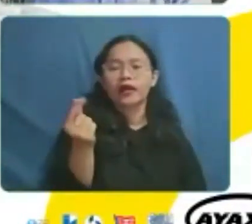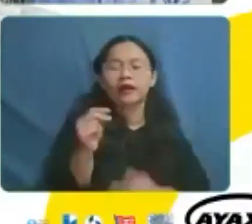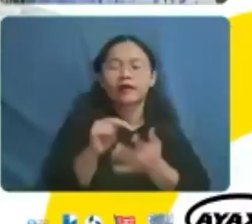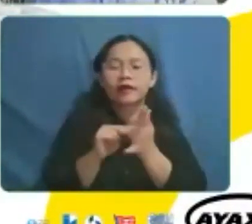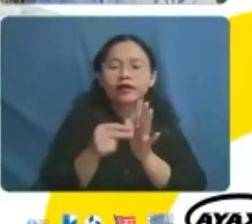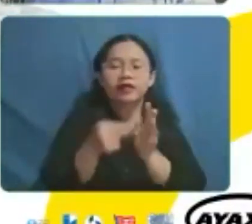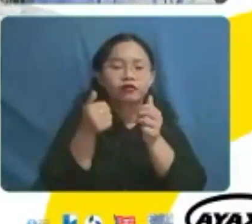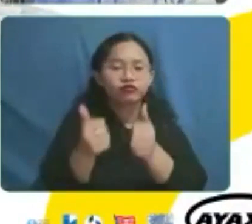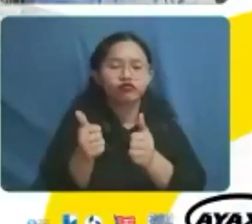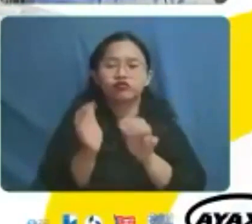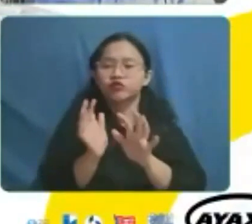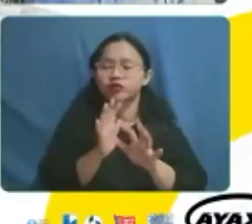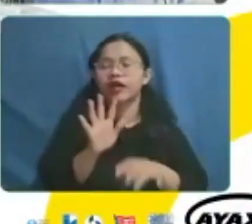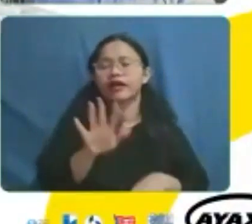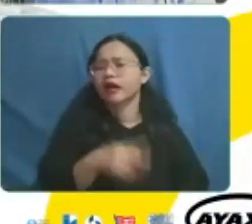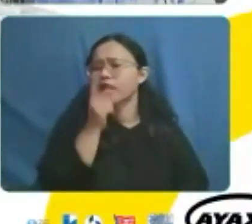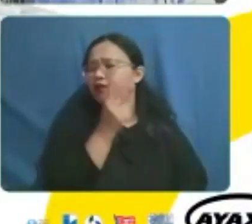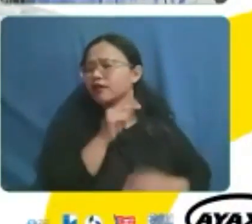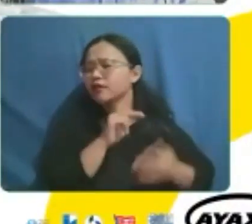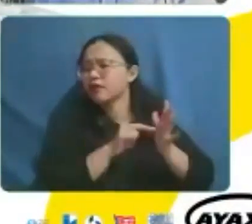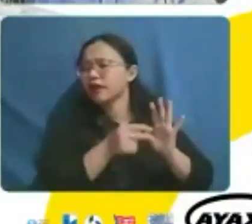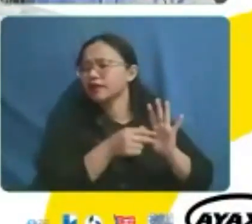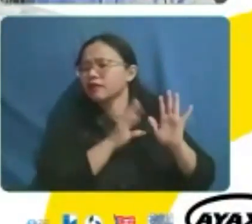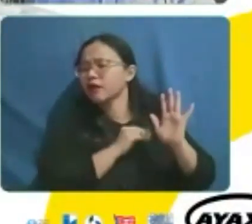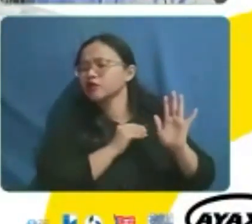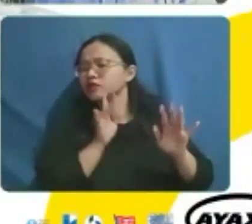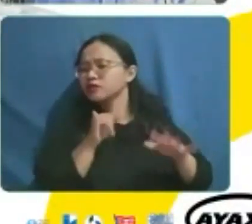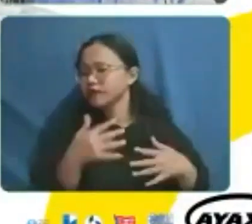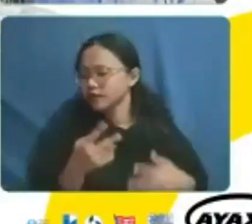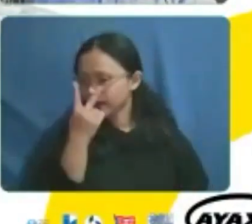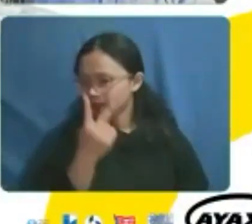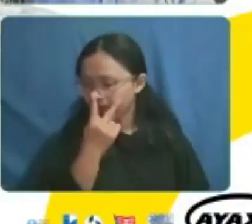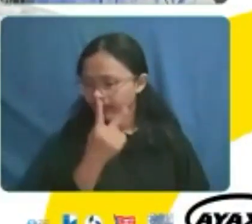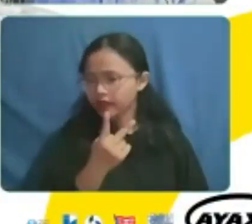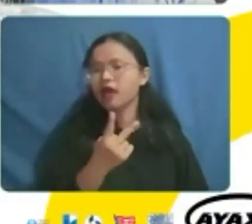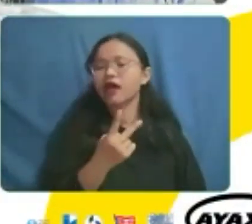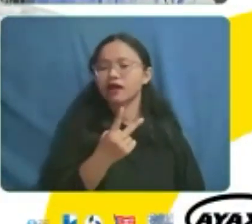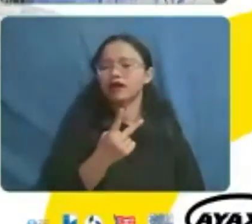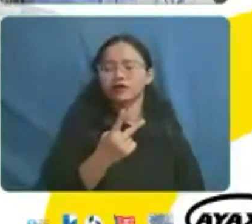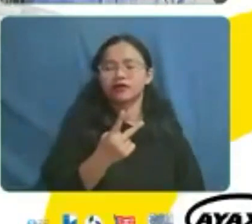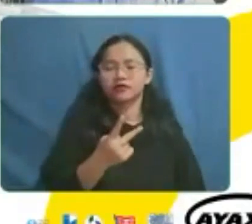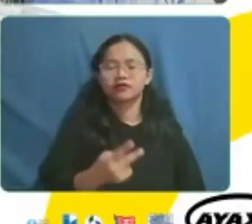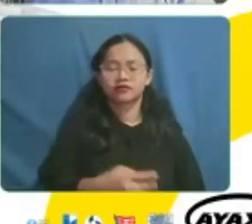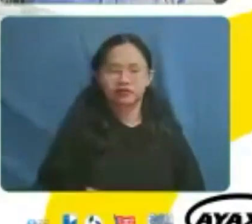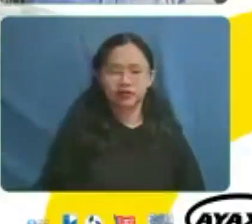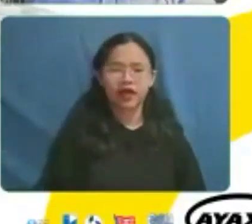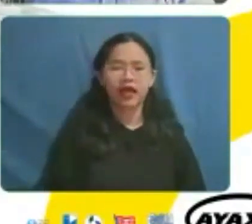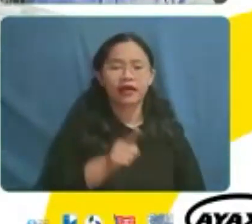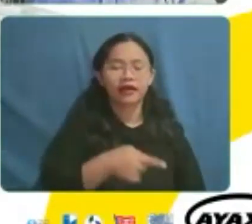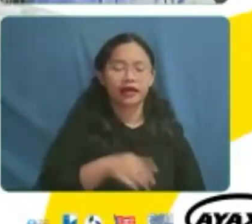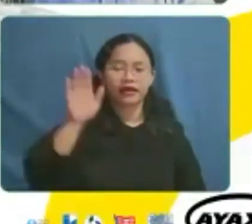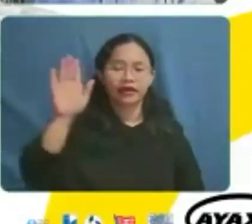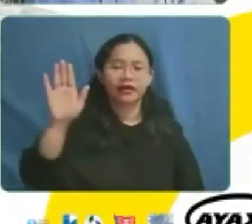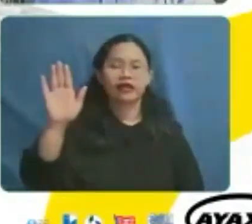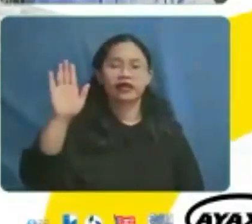curve. Now, what this tells us, it tells us two things. One is if you are in a high